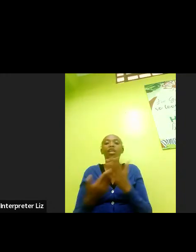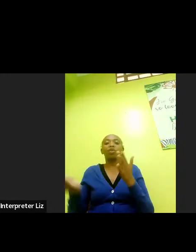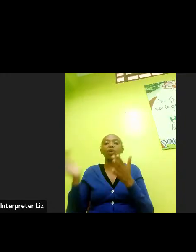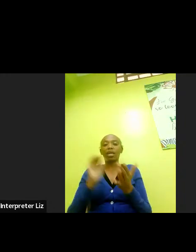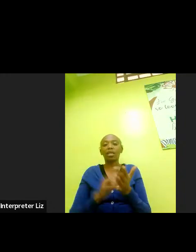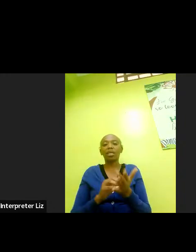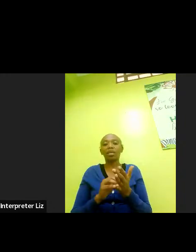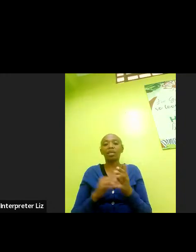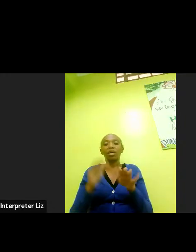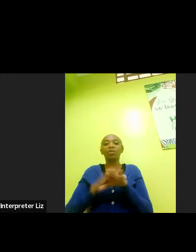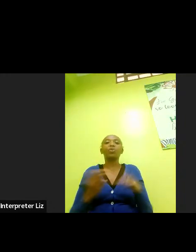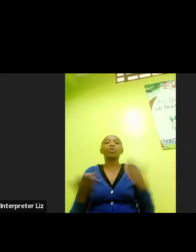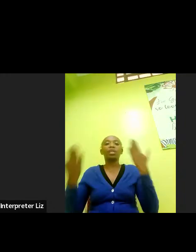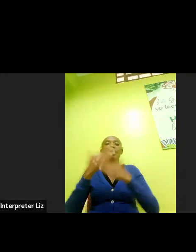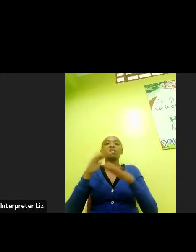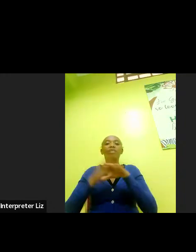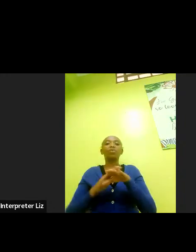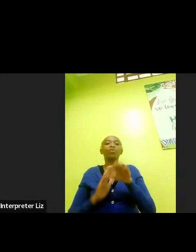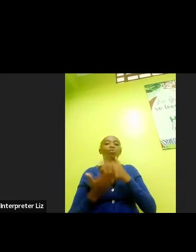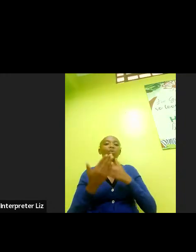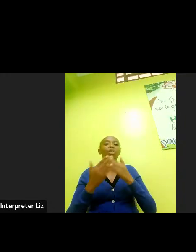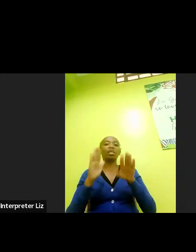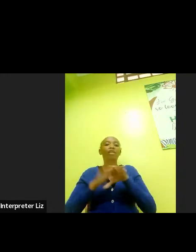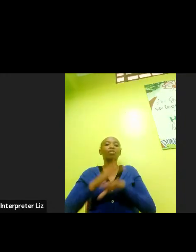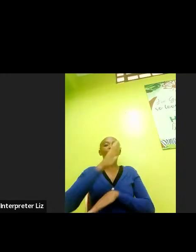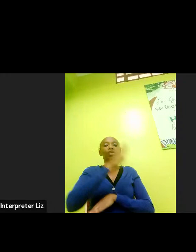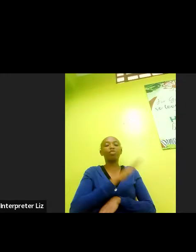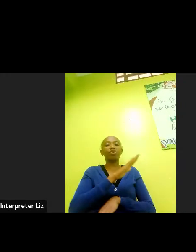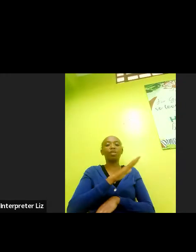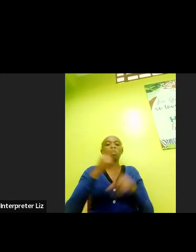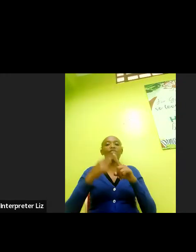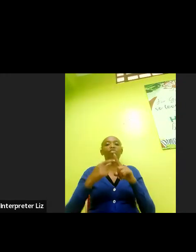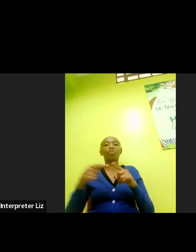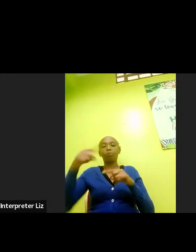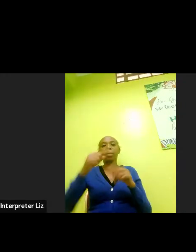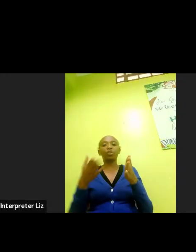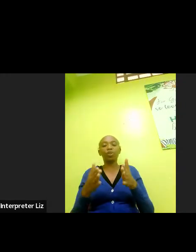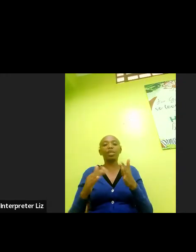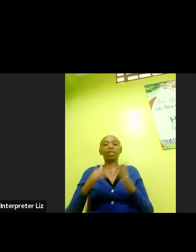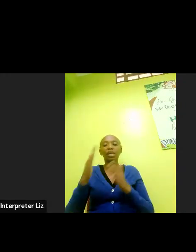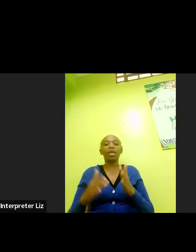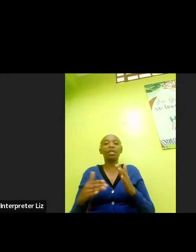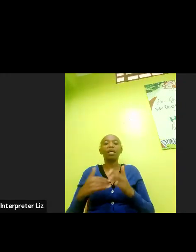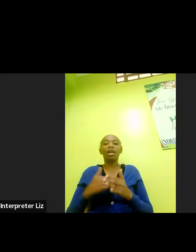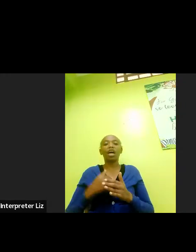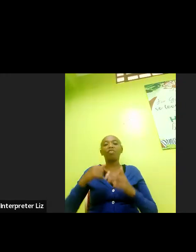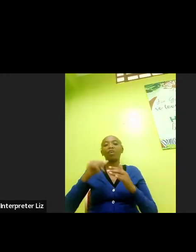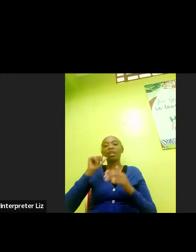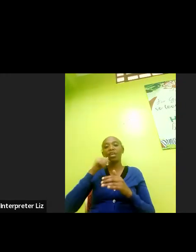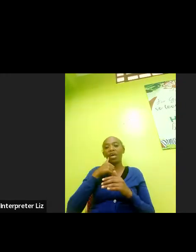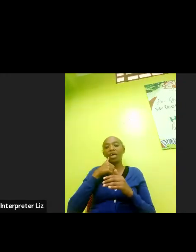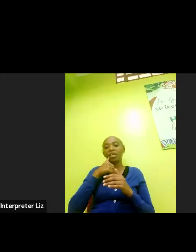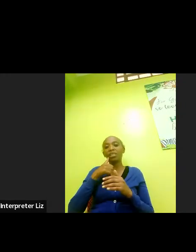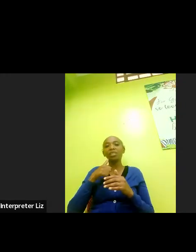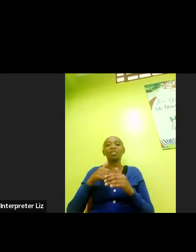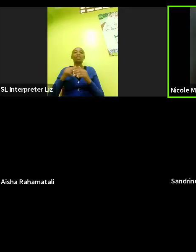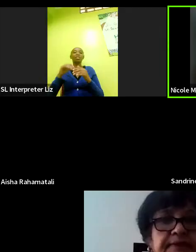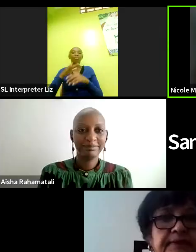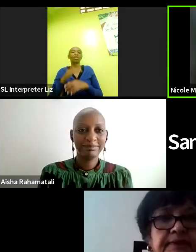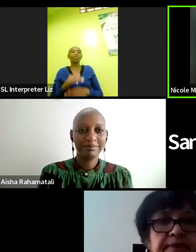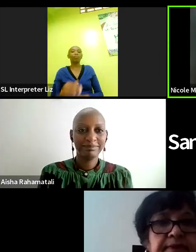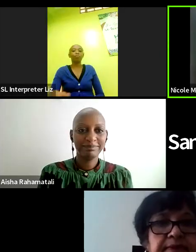Good night, good morning, and good evening from us on this end. Have yourselves a lovely rest of the day.